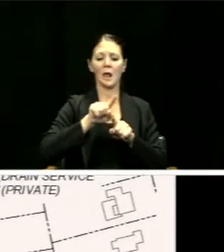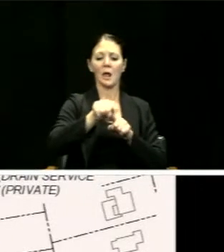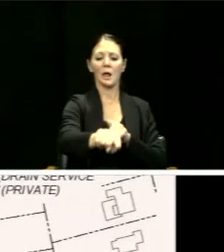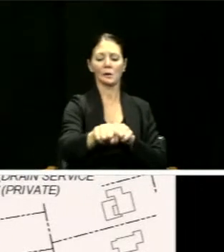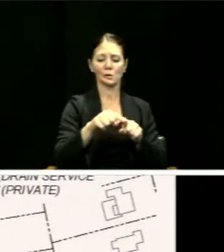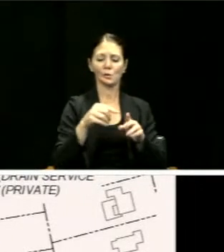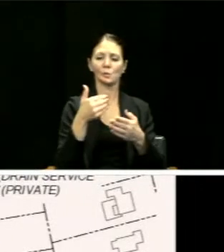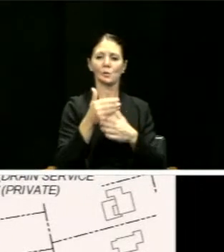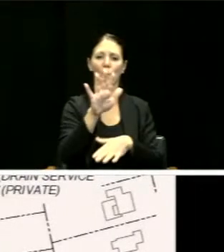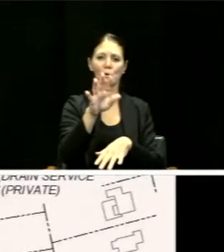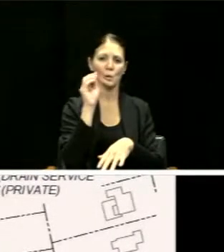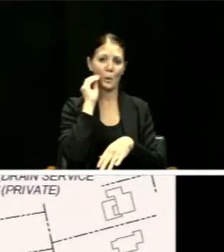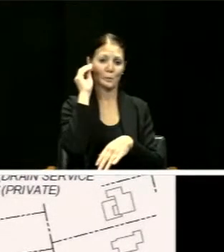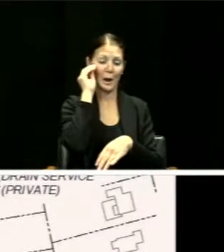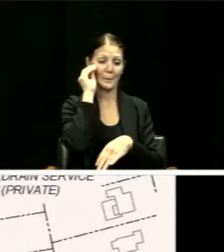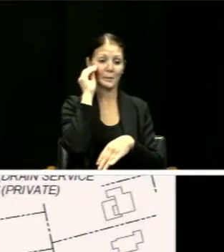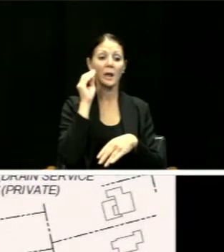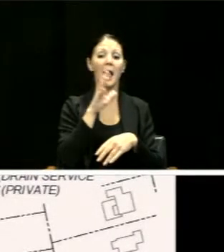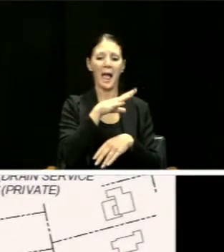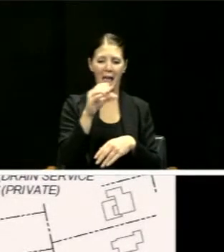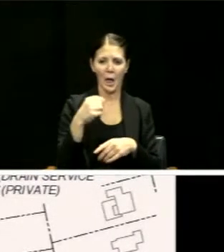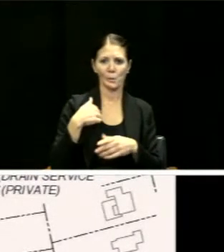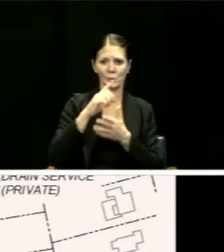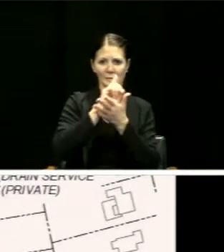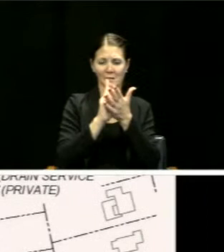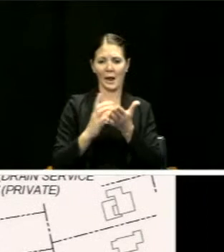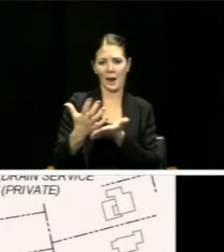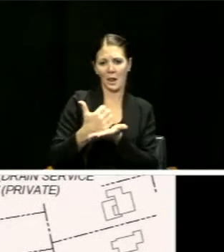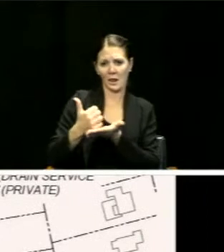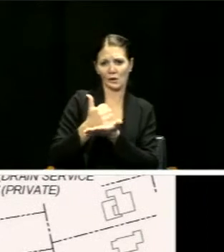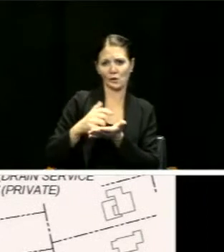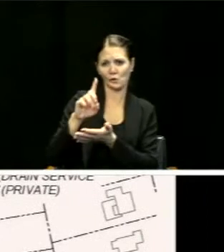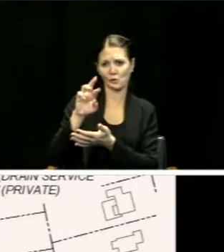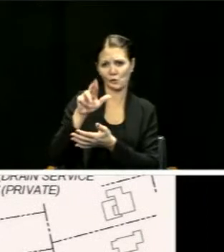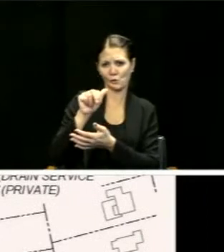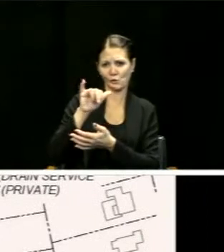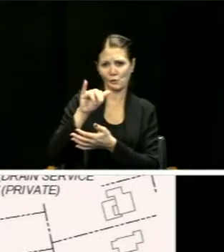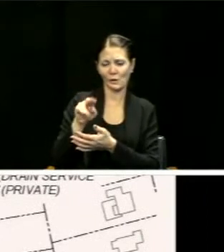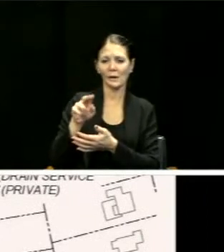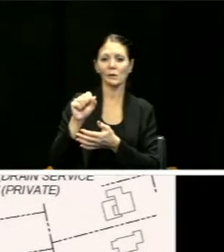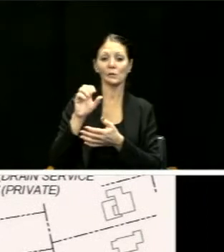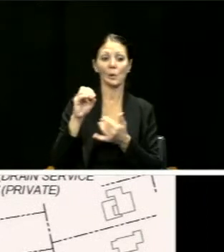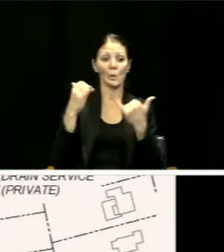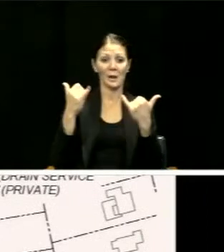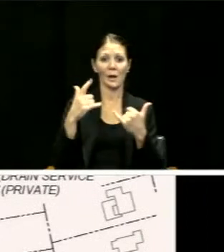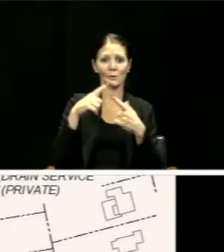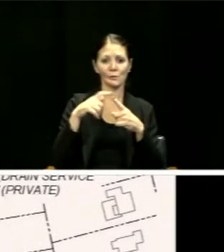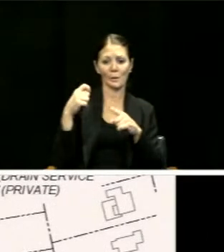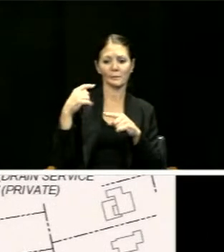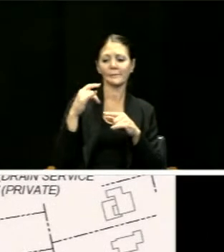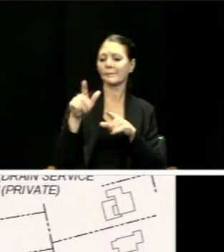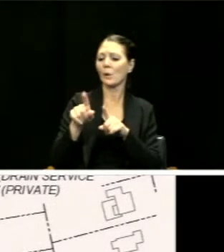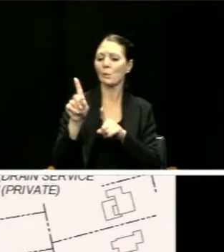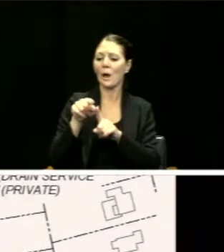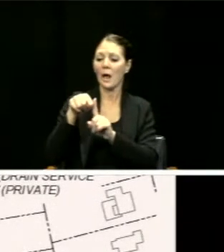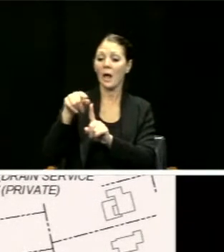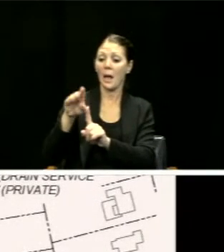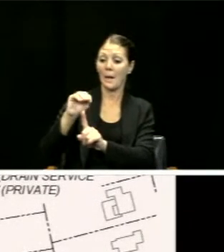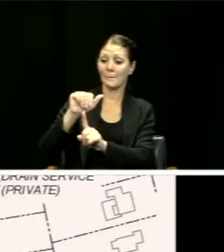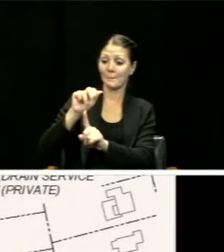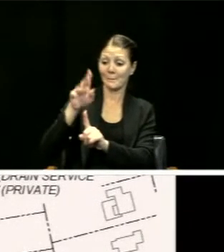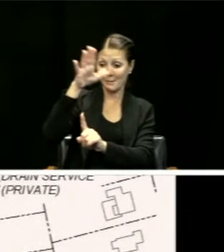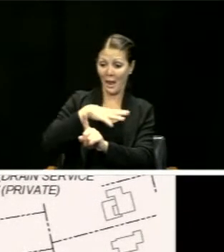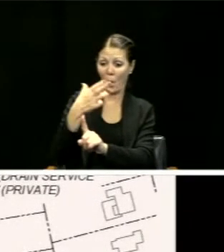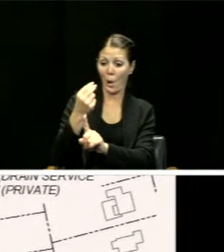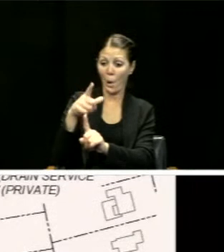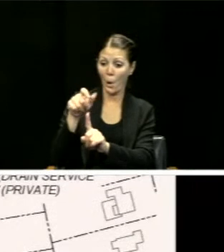property. And then we've also designed collector drains so that from the last manhole or from a catch basin,